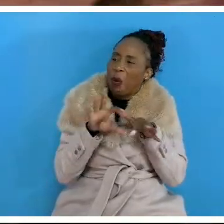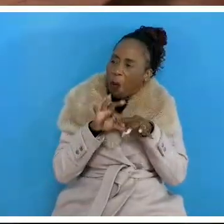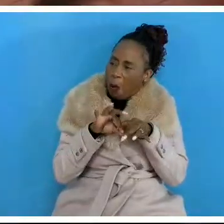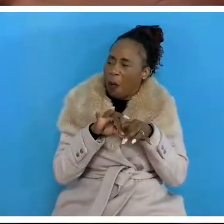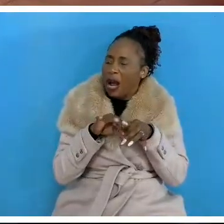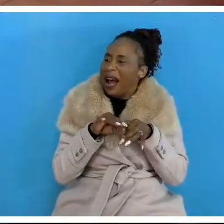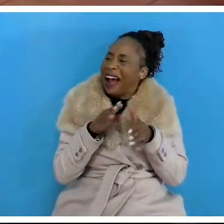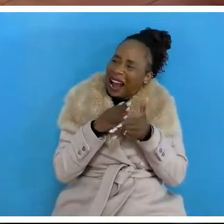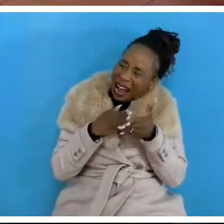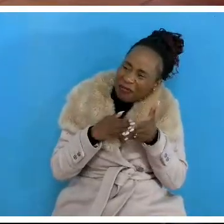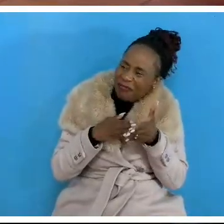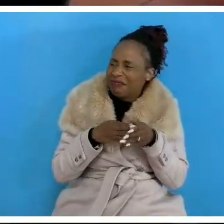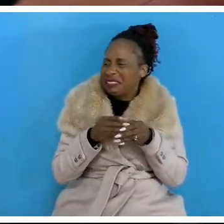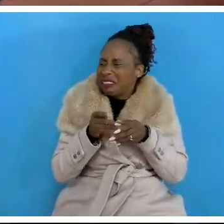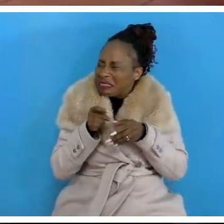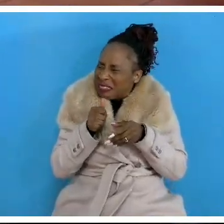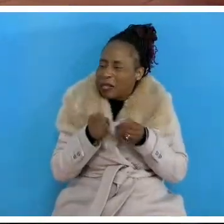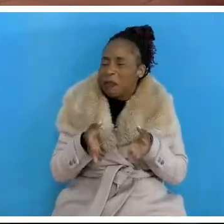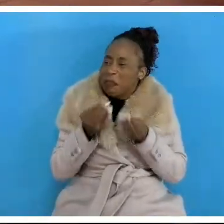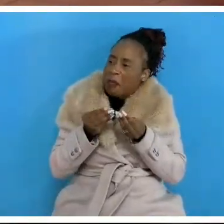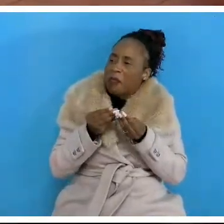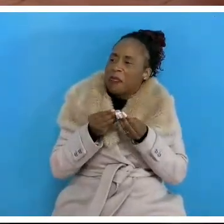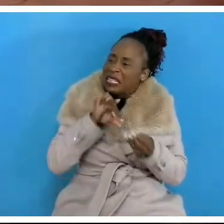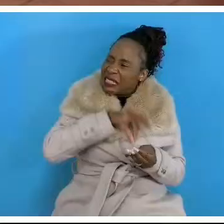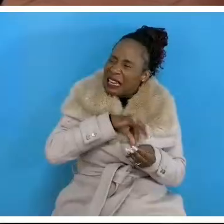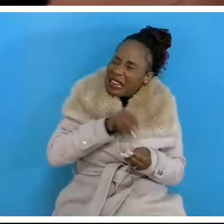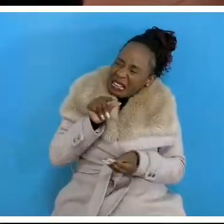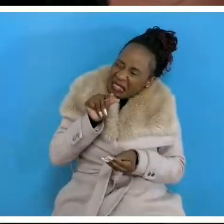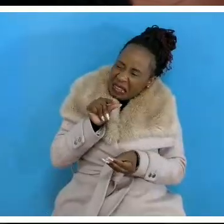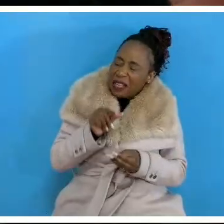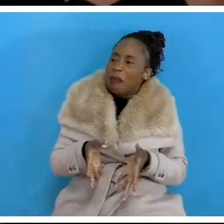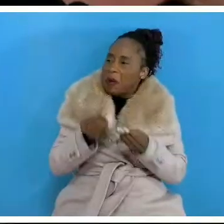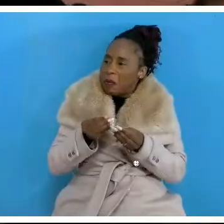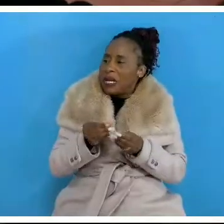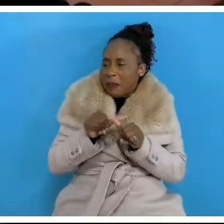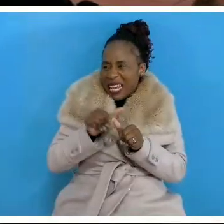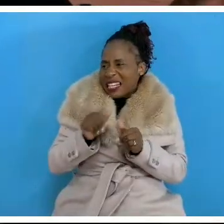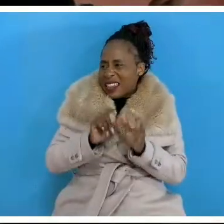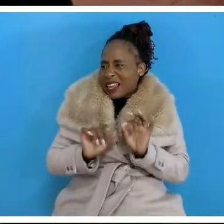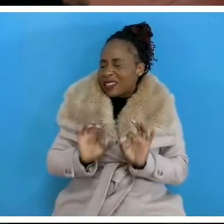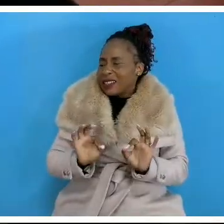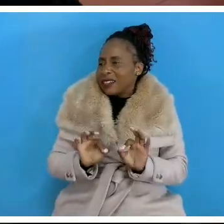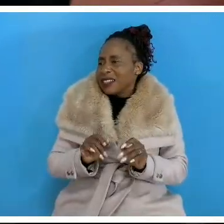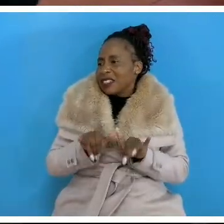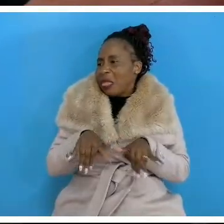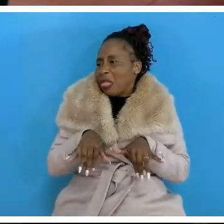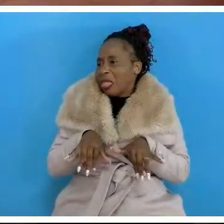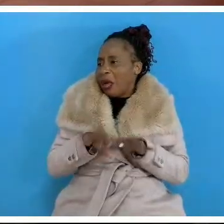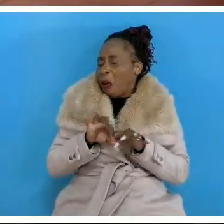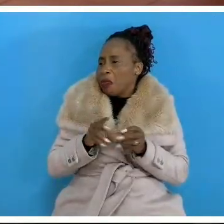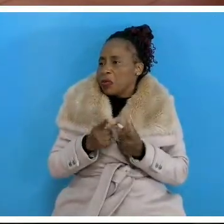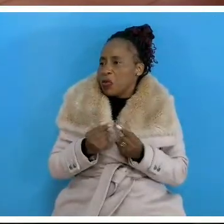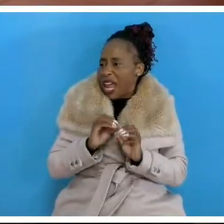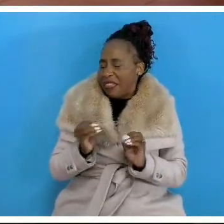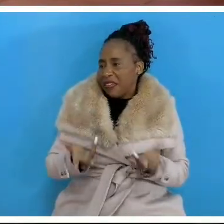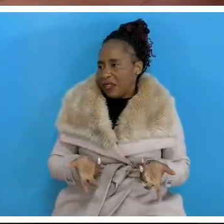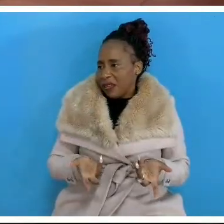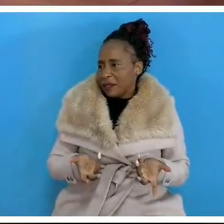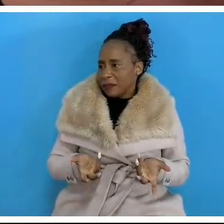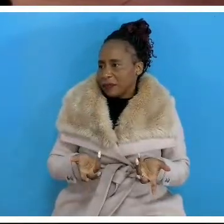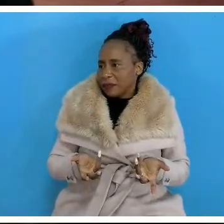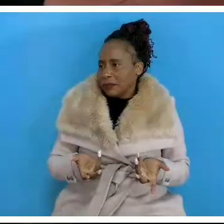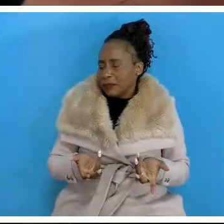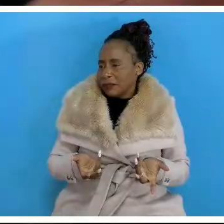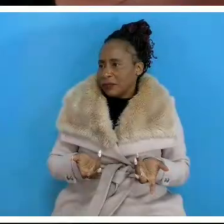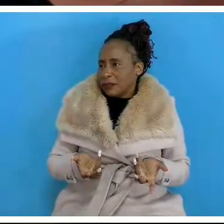members, sorry that I'm speaking so long, and also the SASSA members, why don't you, instead of them increasing them, give them twice a year,